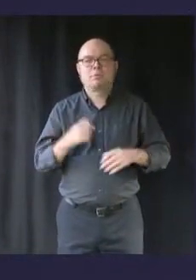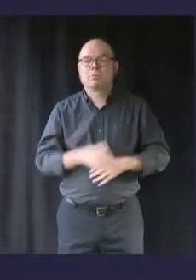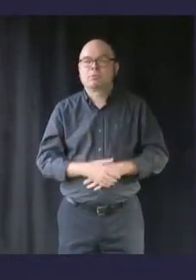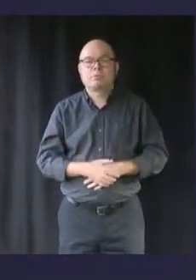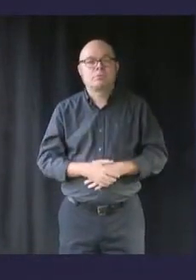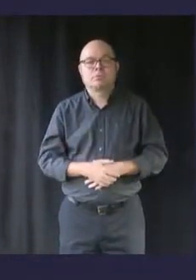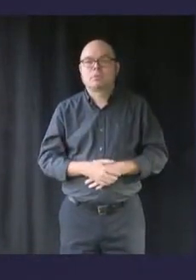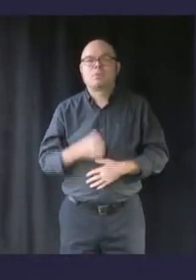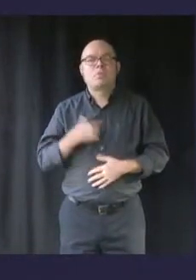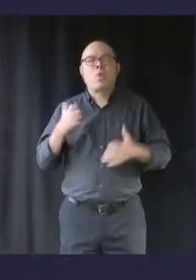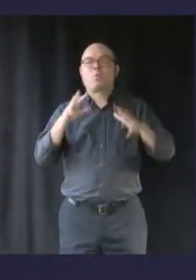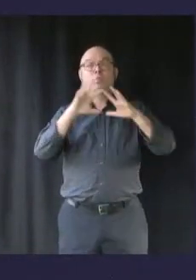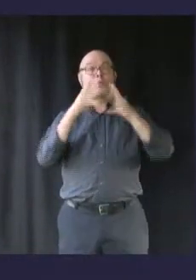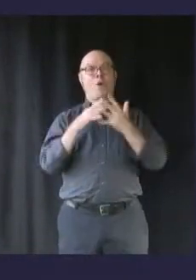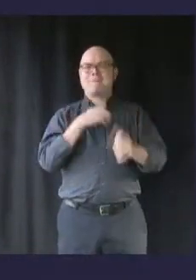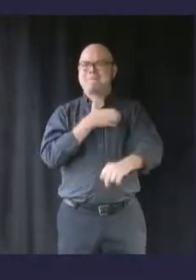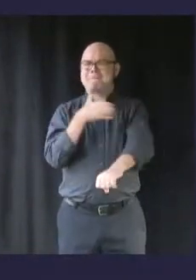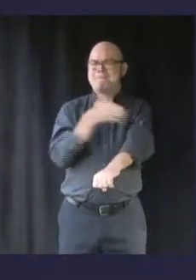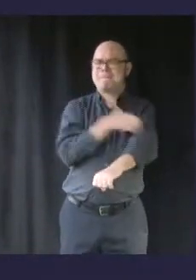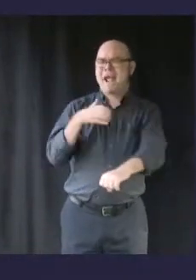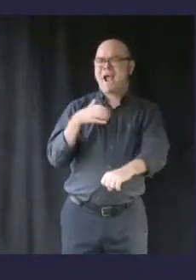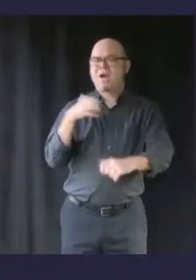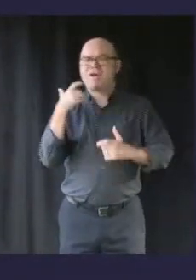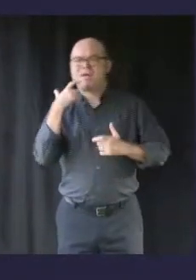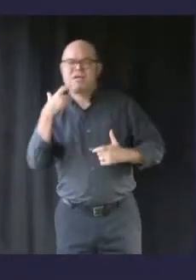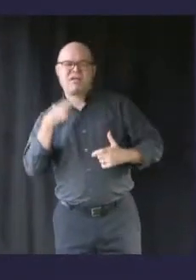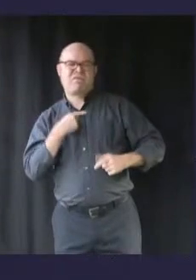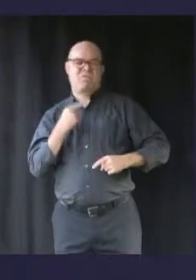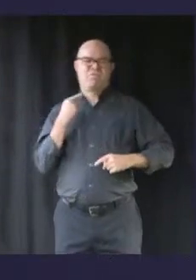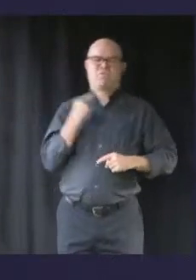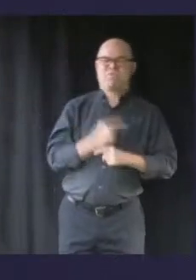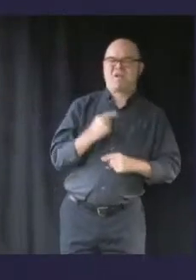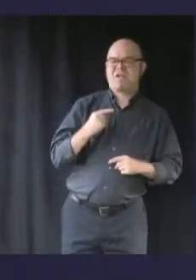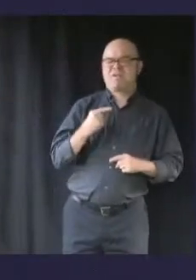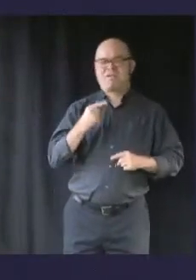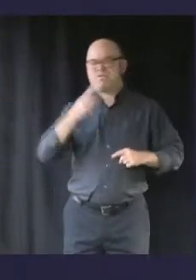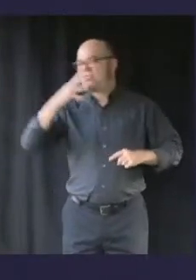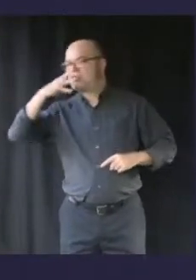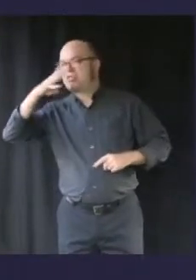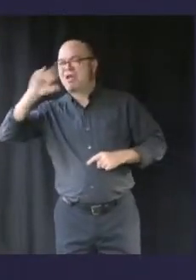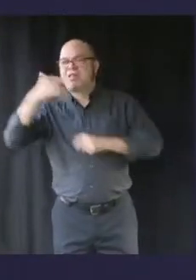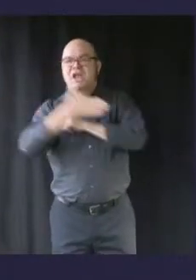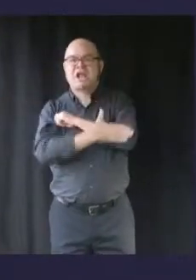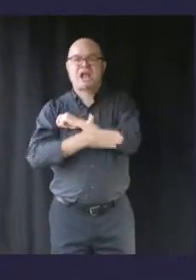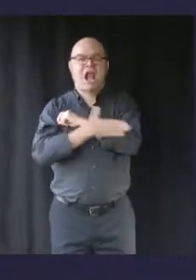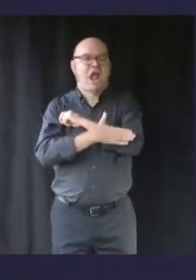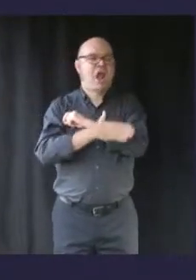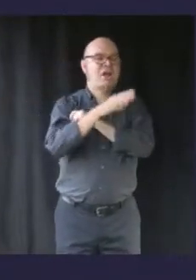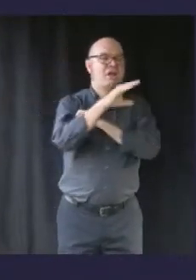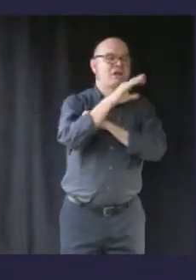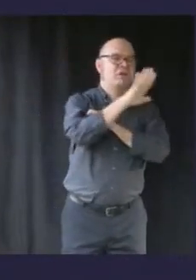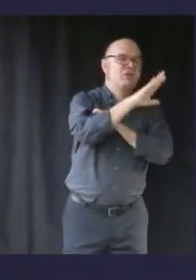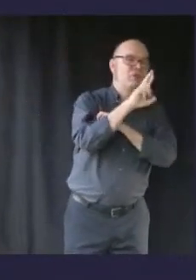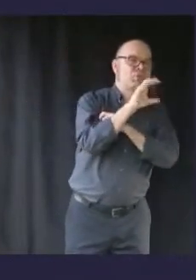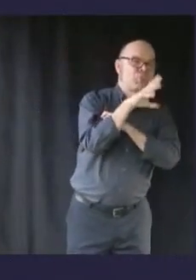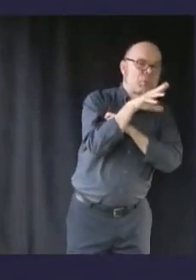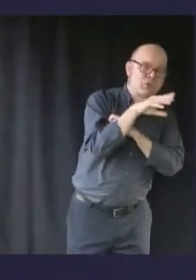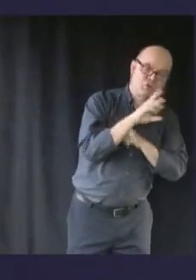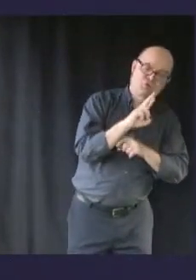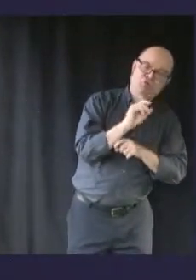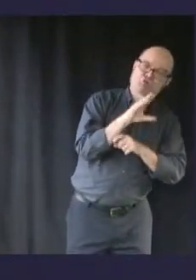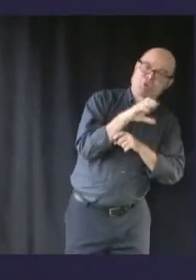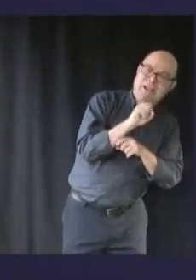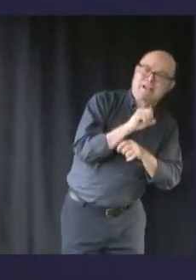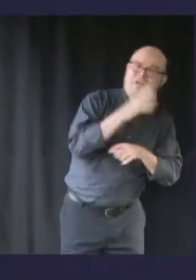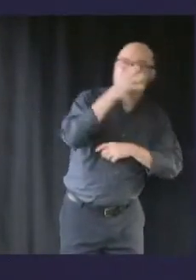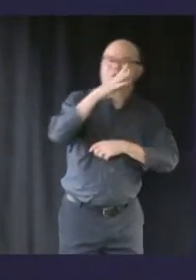nations abuse weak or oppress individual rights with impunity. Nuremberg, forced us to look closely